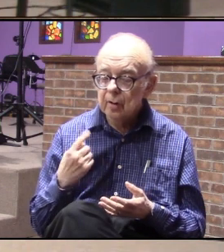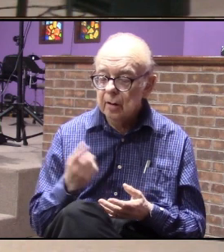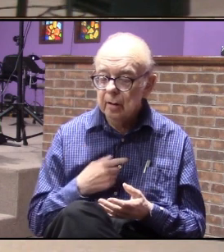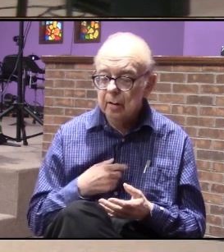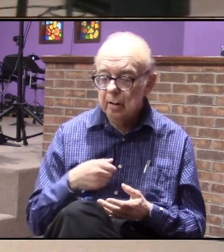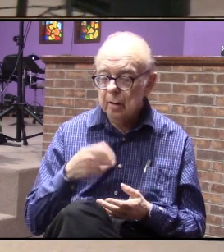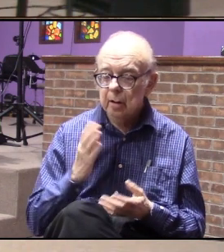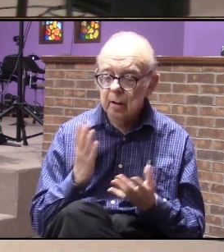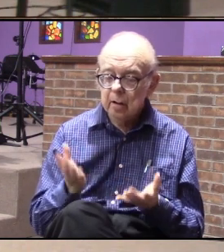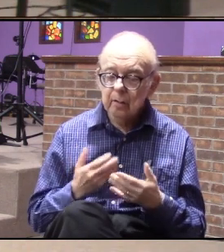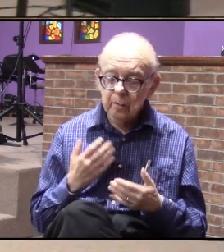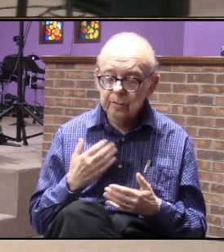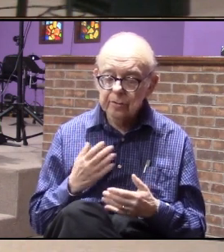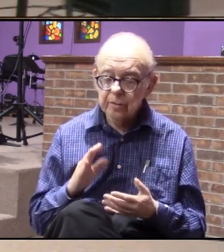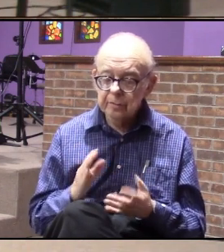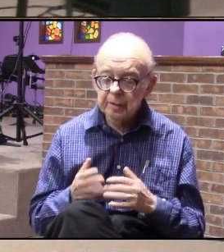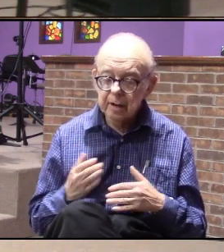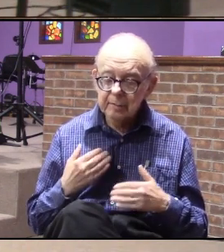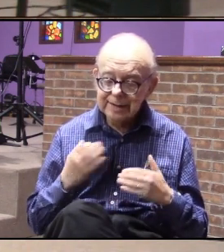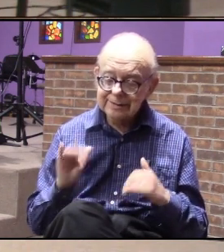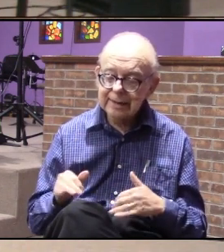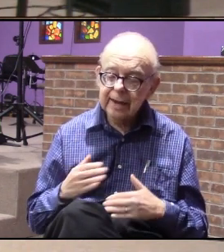He wants us to be healthy.